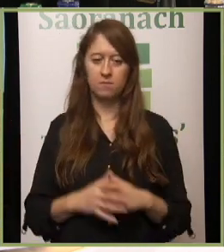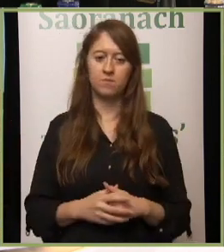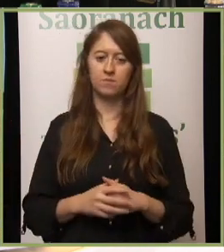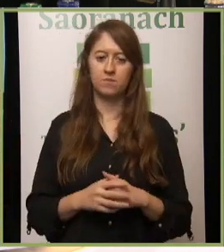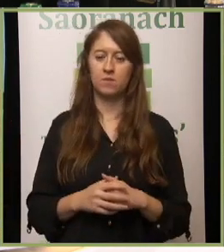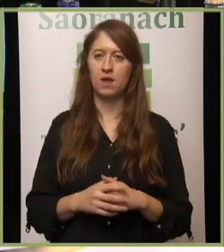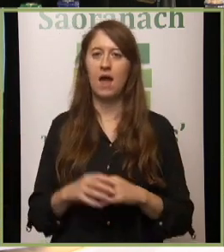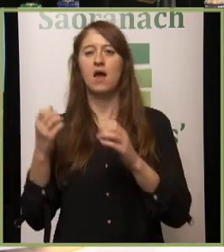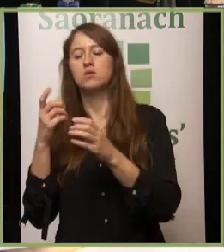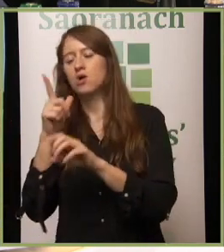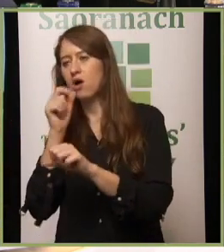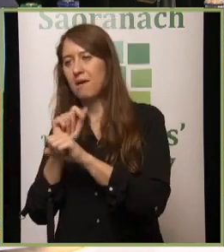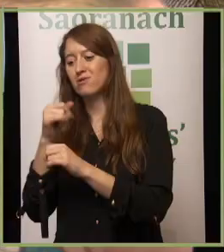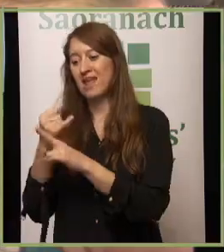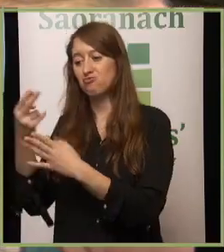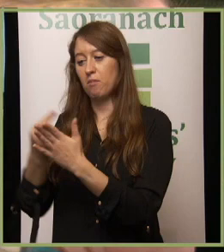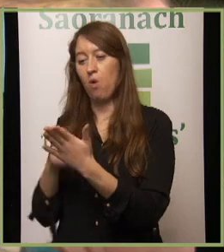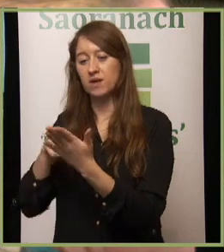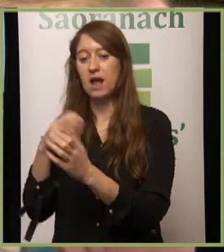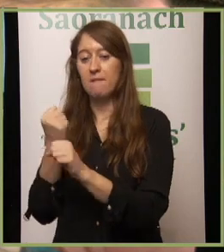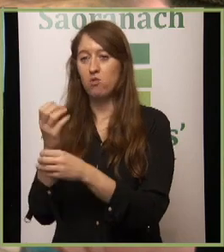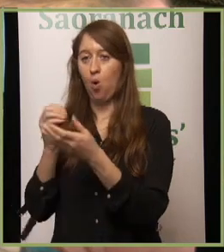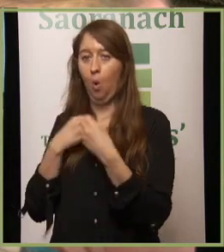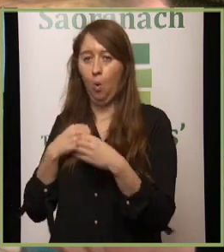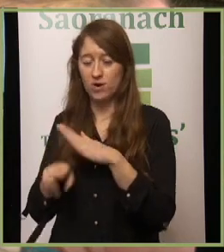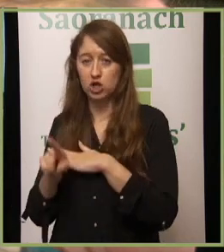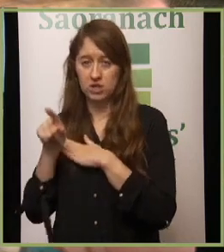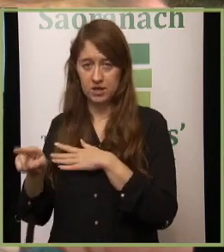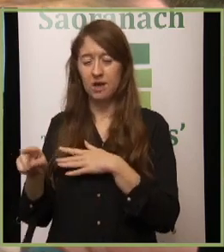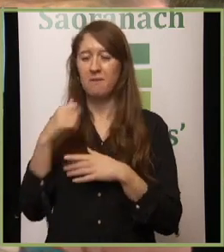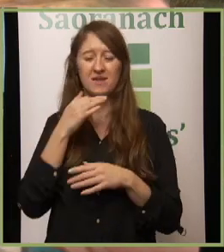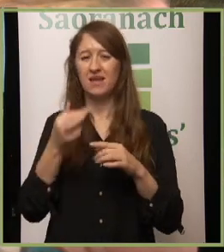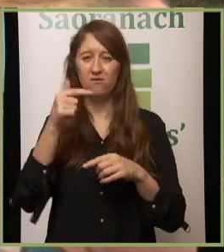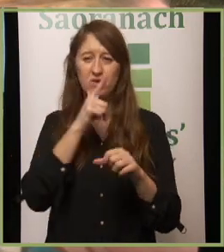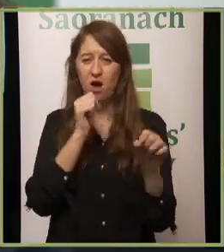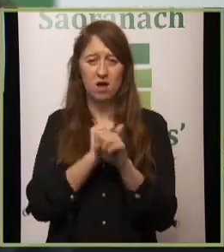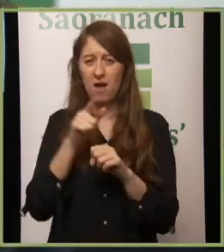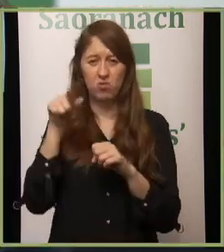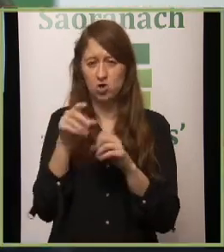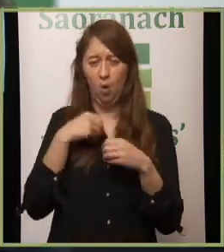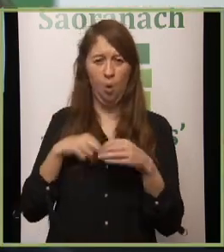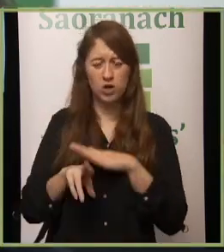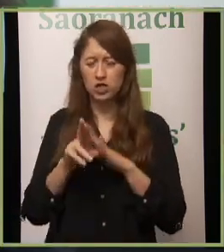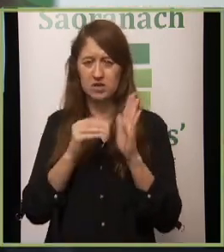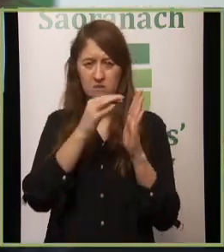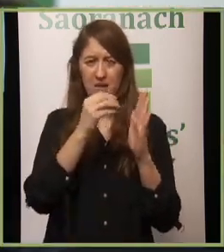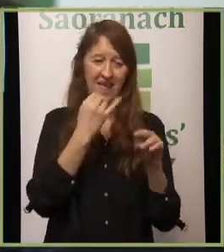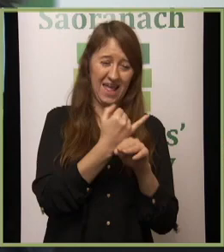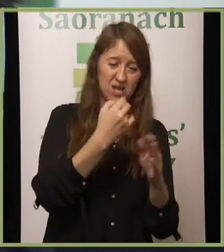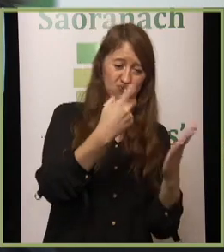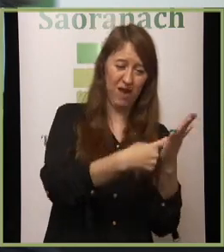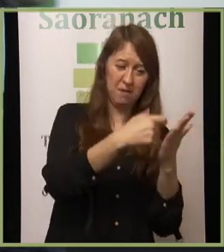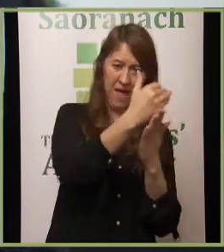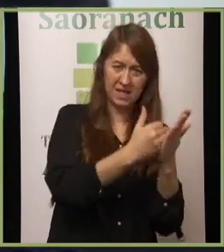as to ownership, because I think if we start talking about ownership here, there's too many caveats that we can get lost in. So